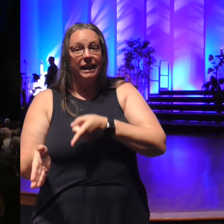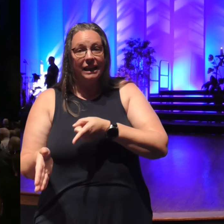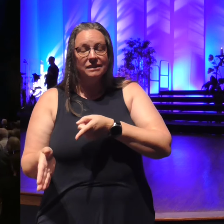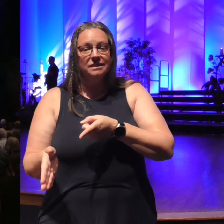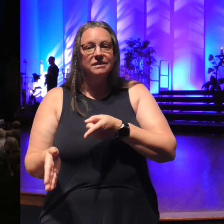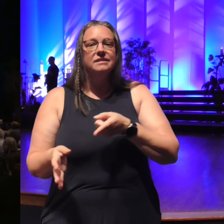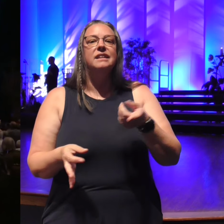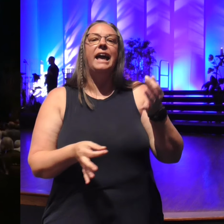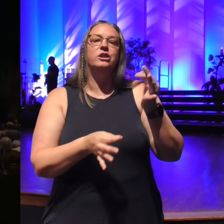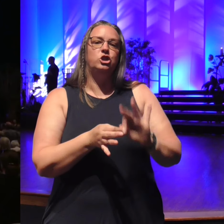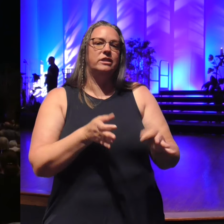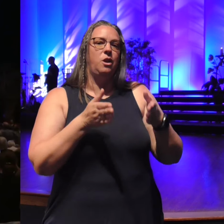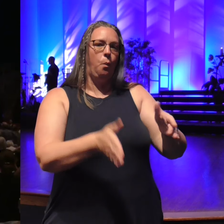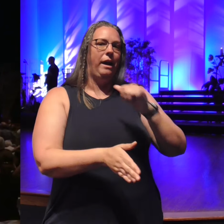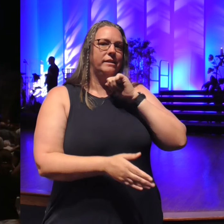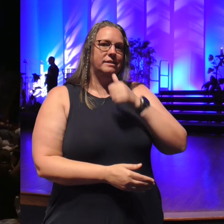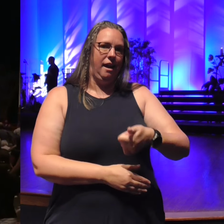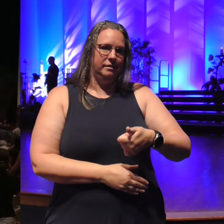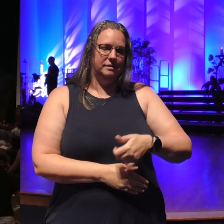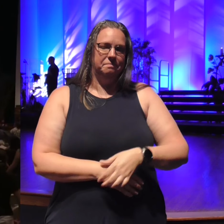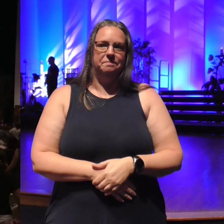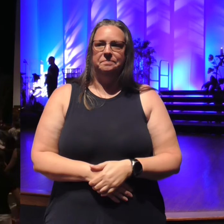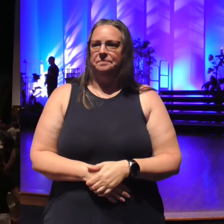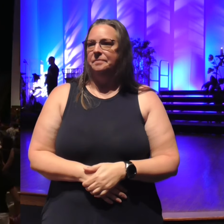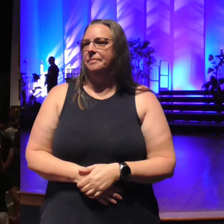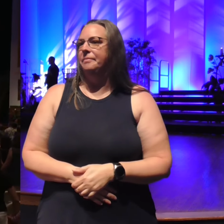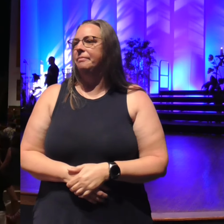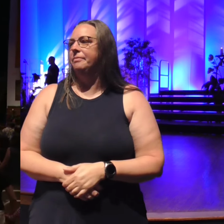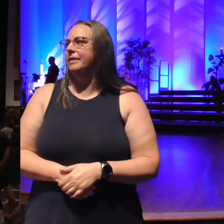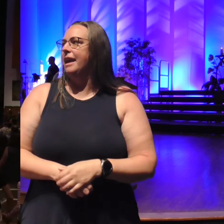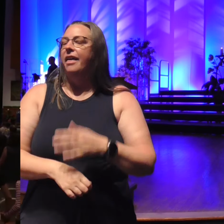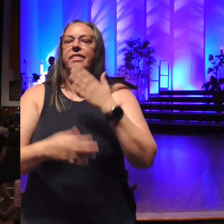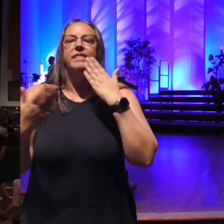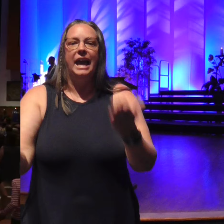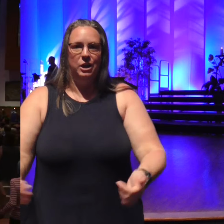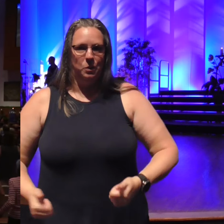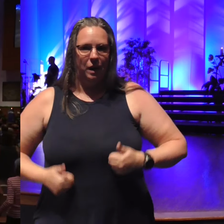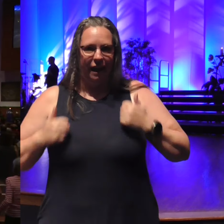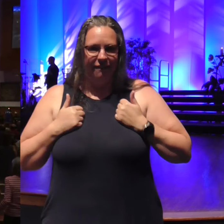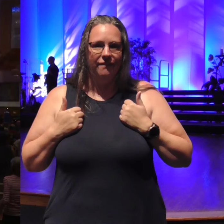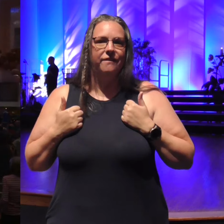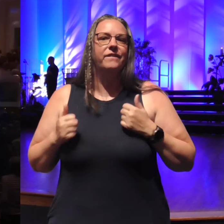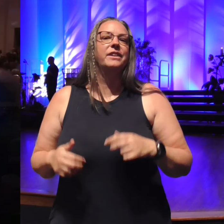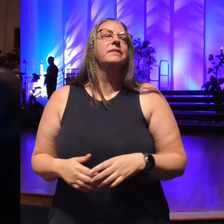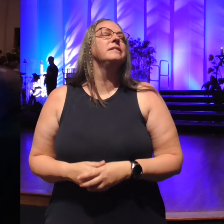and just the way that it is not. Thank you, life.